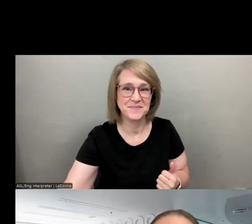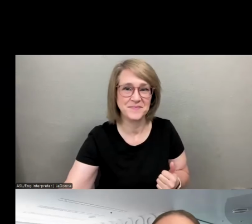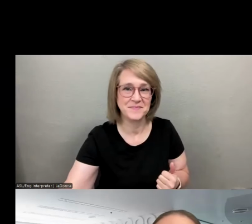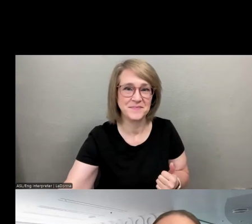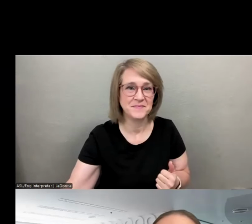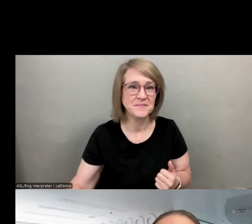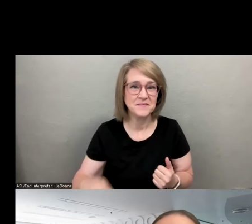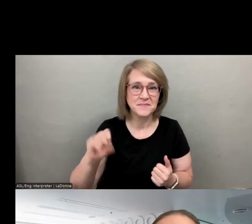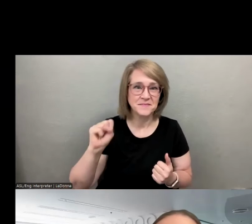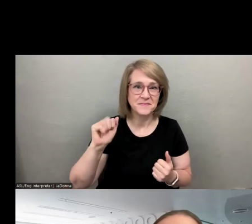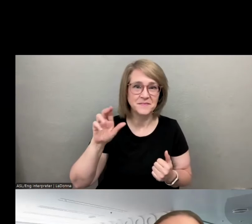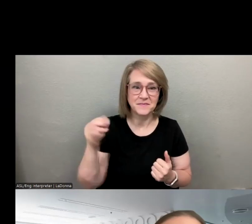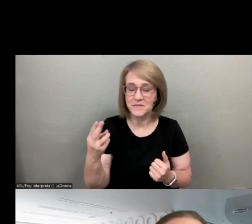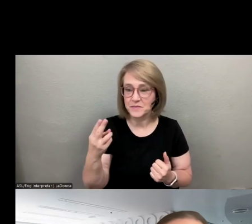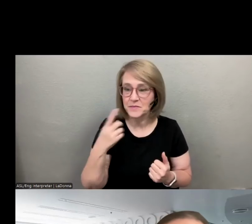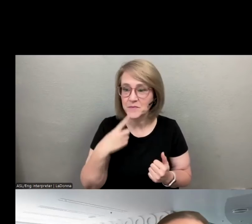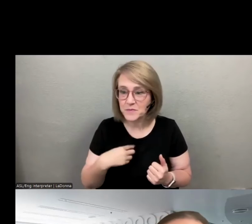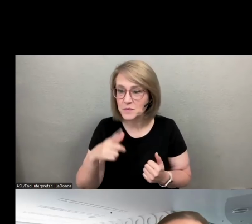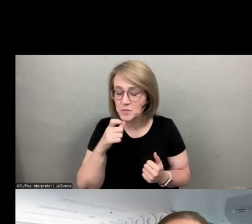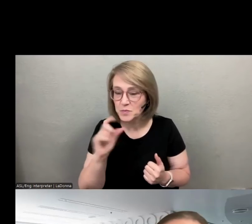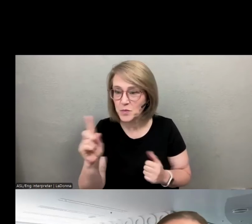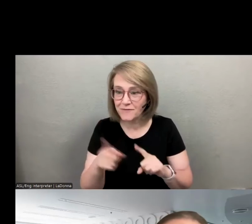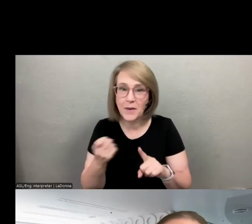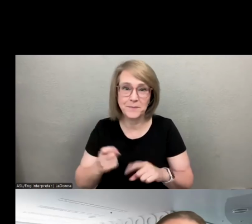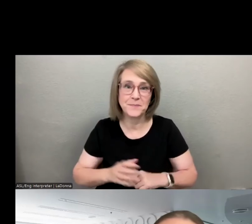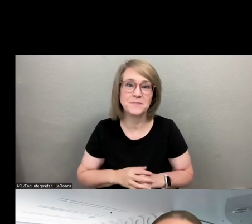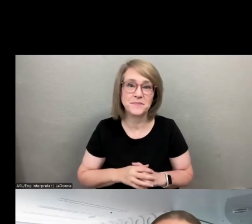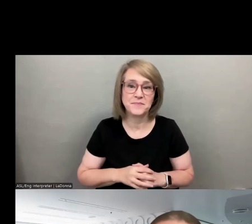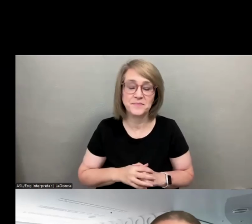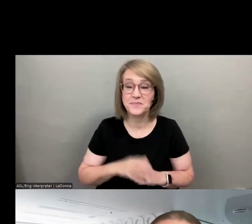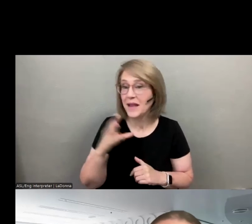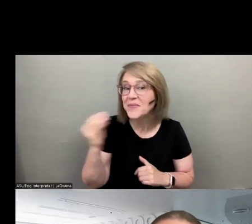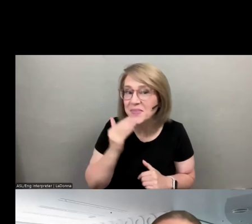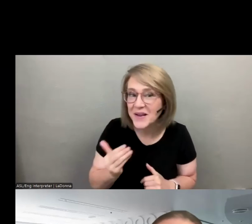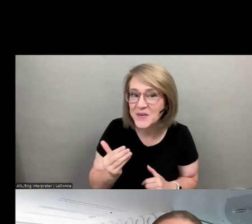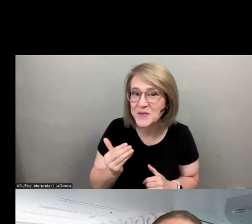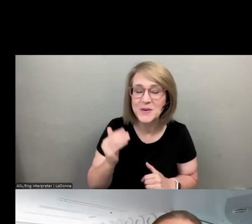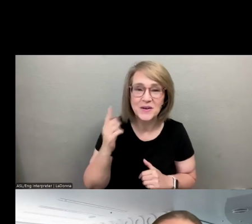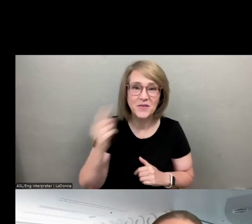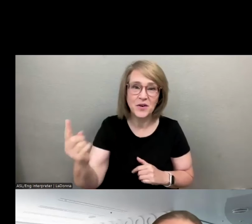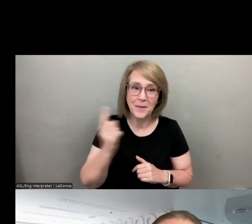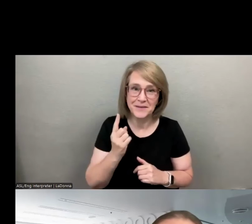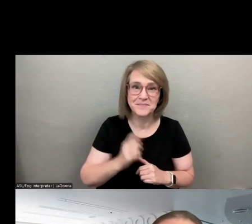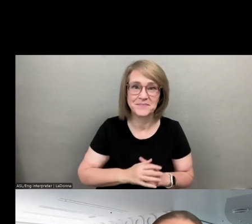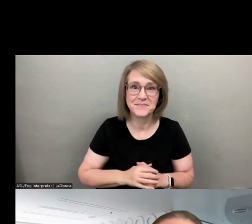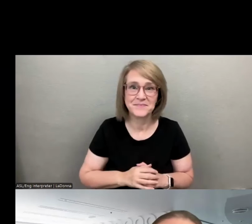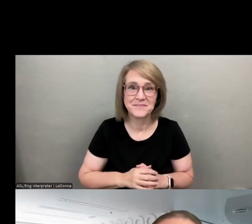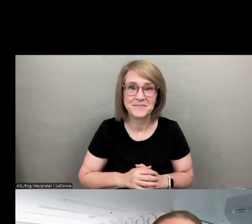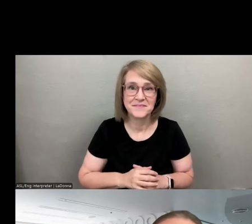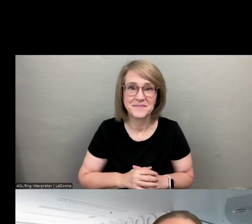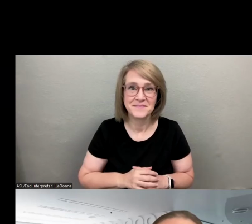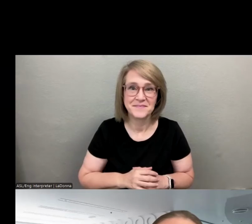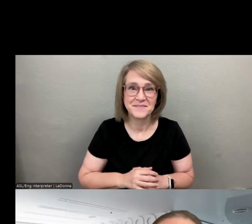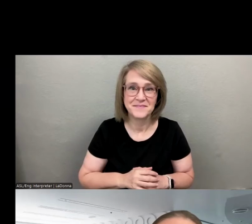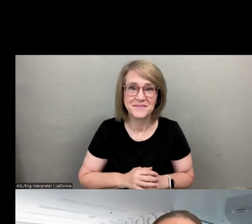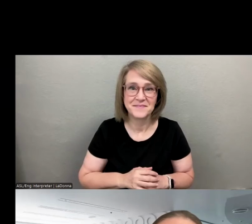can. Sarah, tell us about who you are, where you're from, and thank you for coming forward.